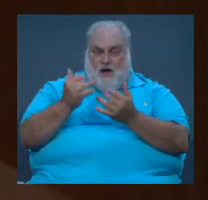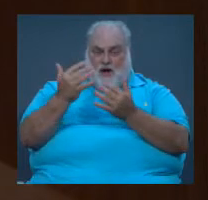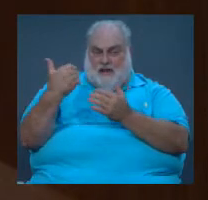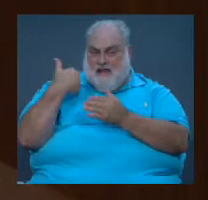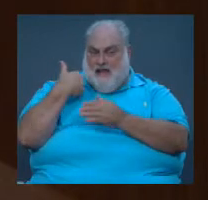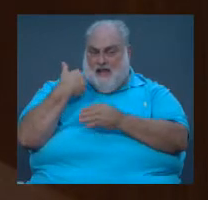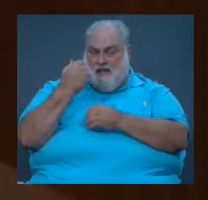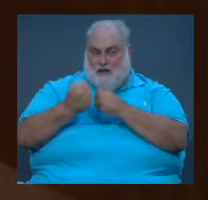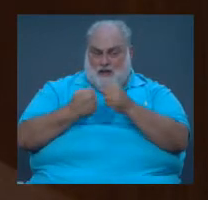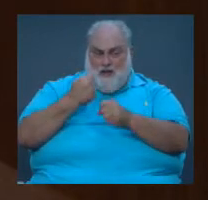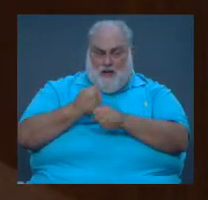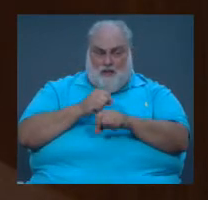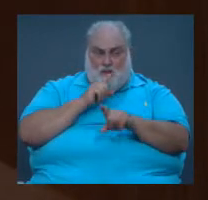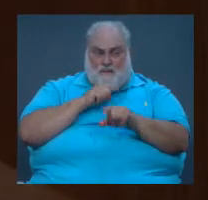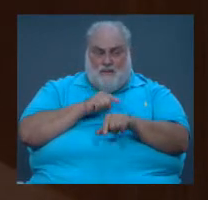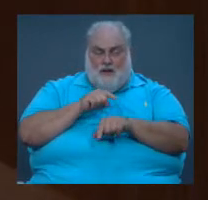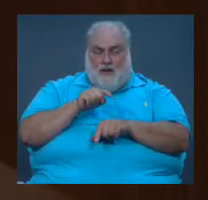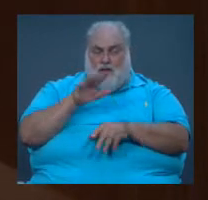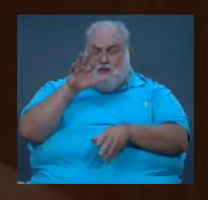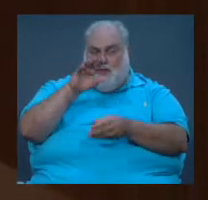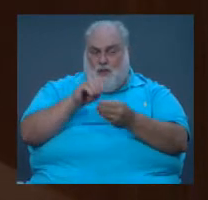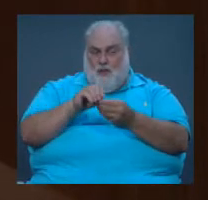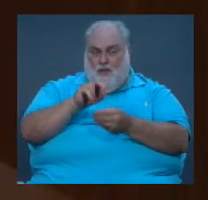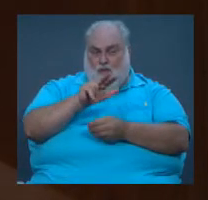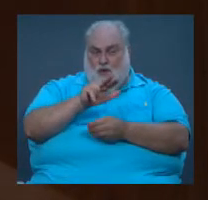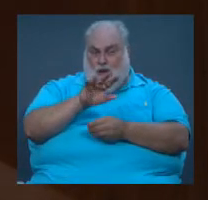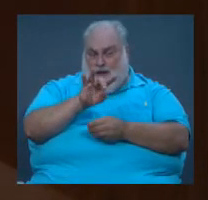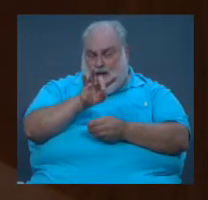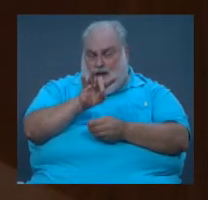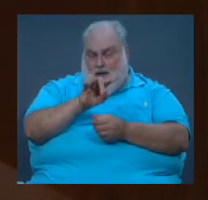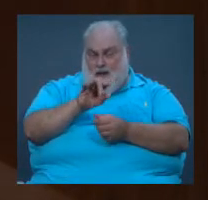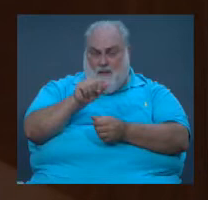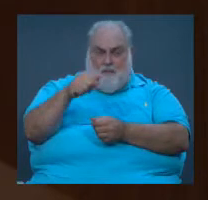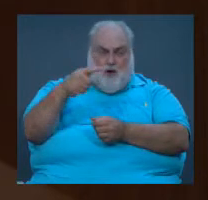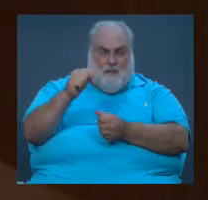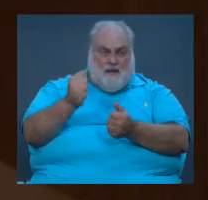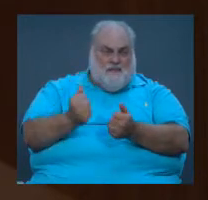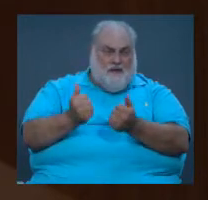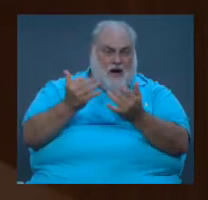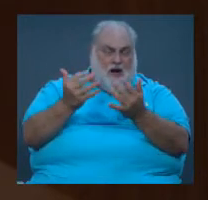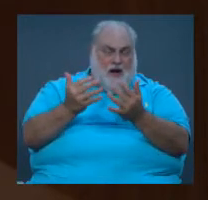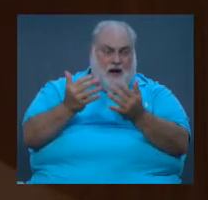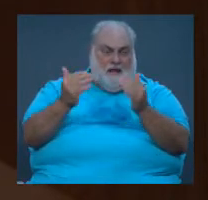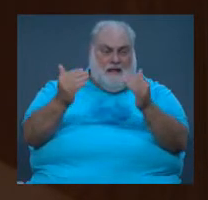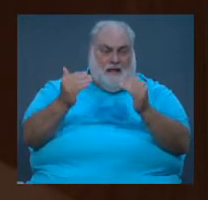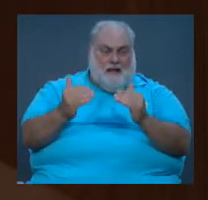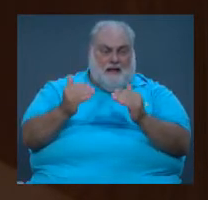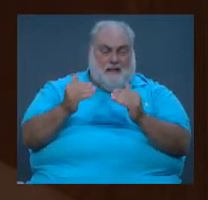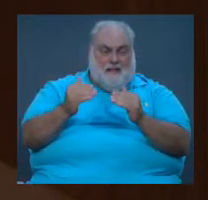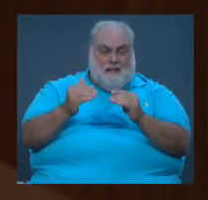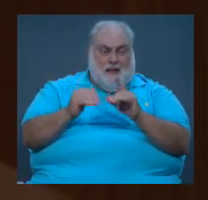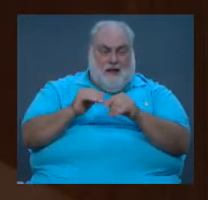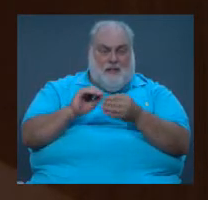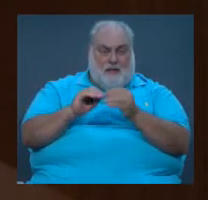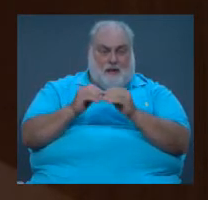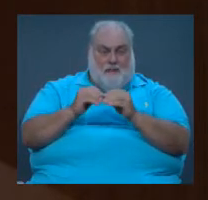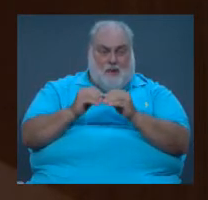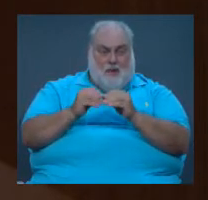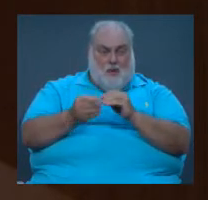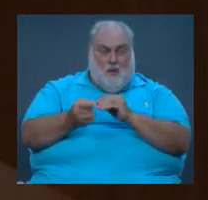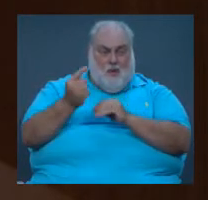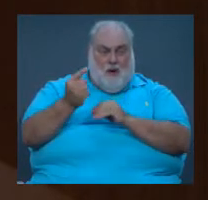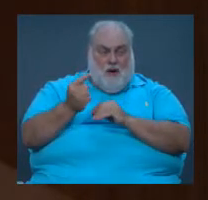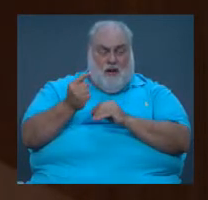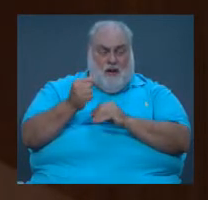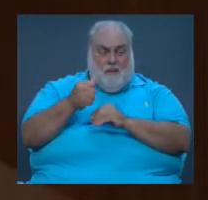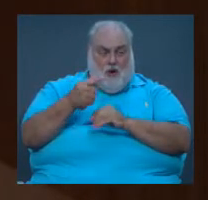year? And the answer is 38. And my next question was, what was the cause of them? And the number one cause of the fire